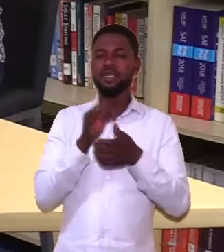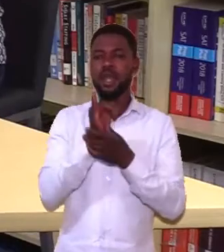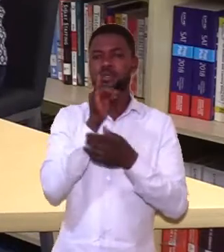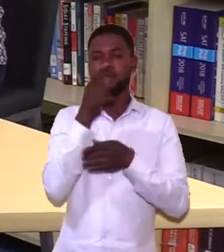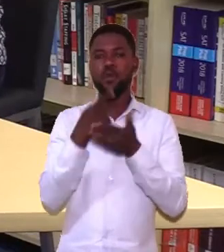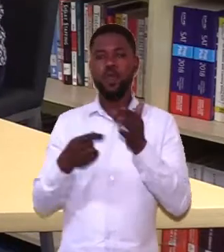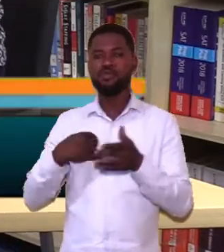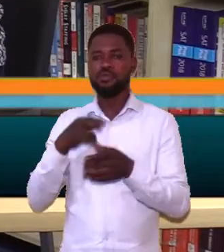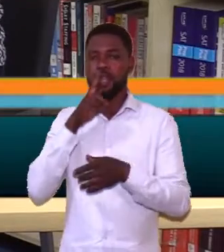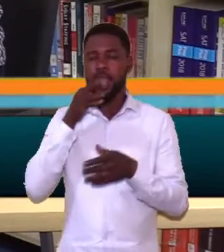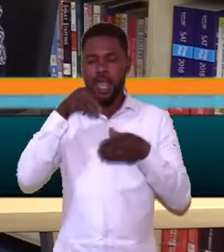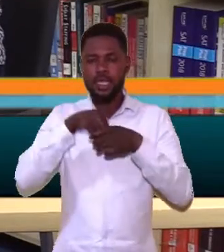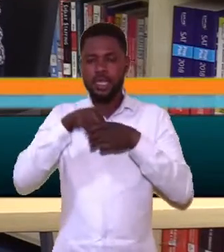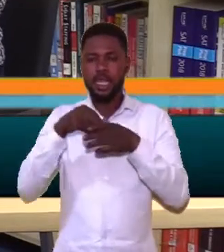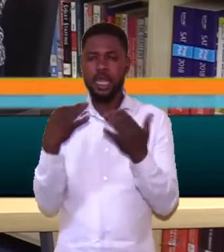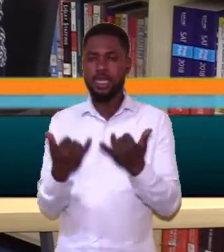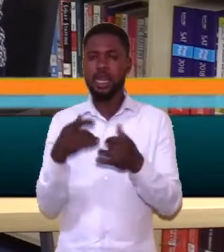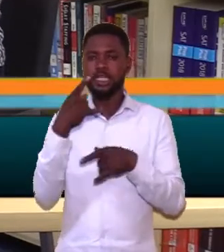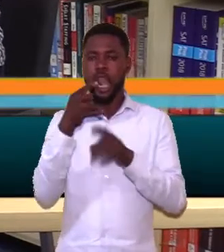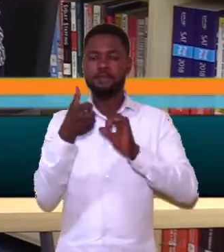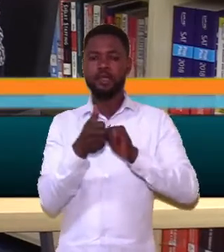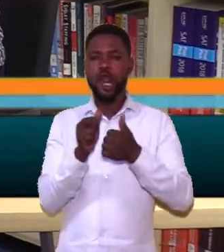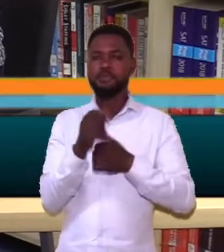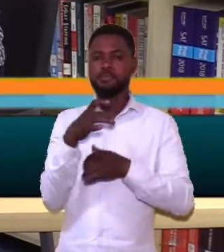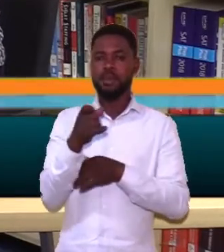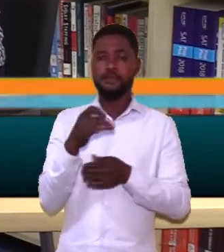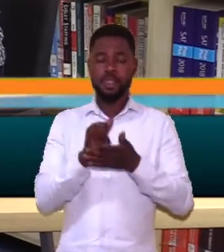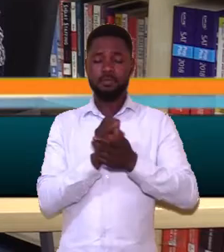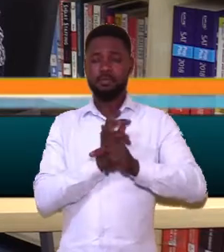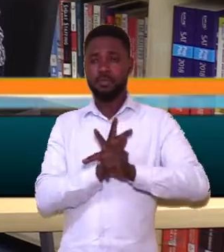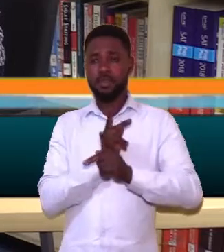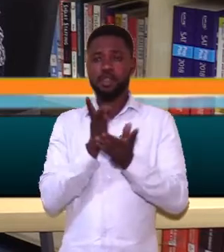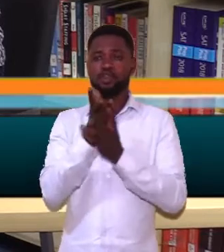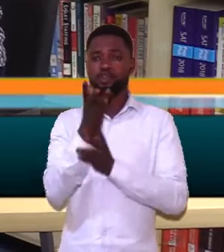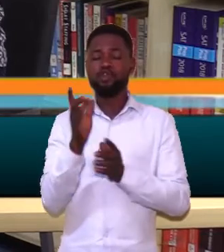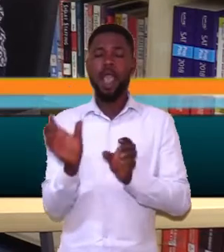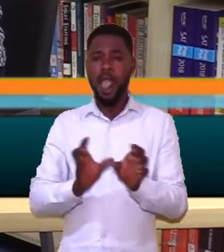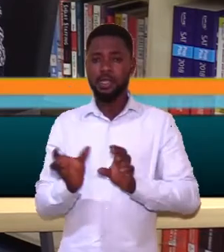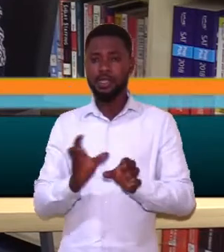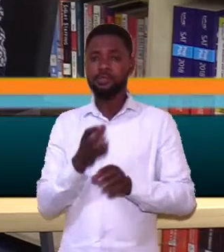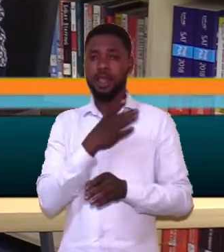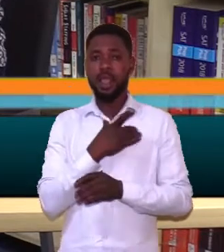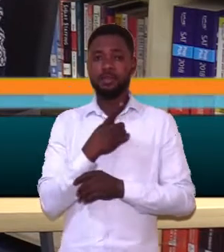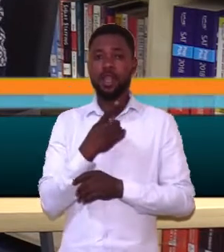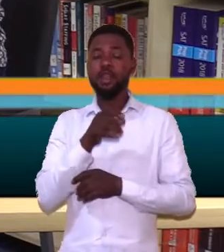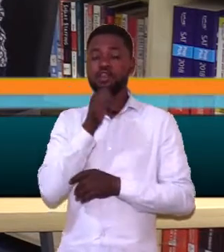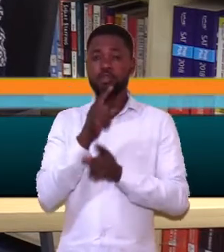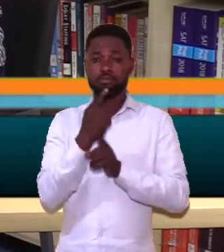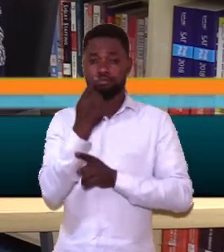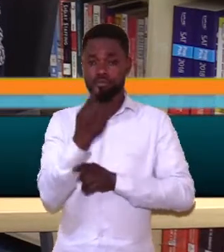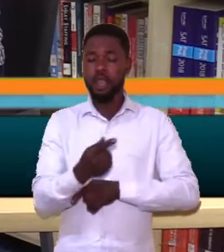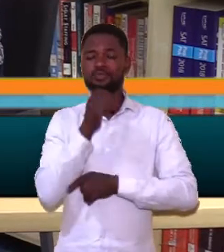really need now. Yes, because absolutely. we've got a lot of problems that are domestic to Africa. Absolutely, as that solutions. You cannot